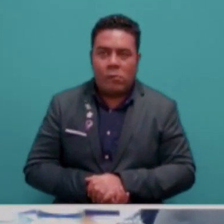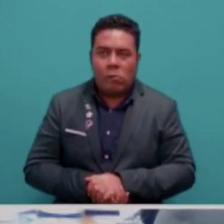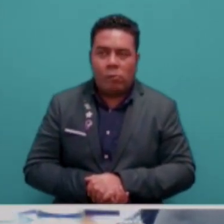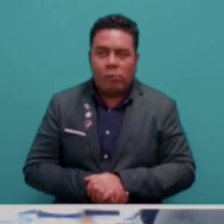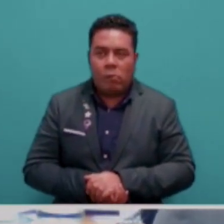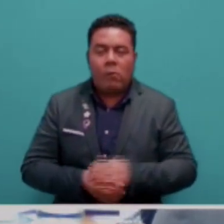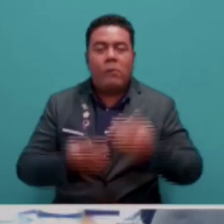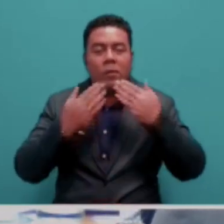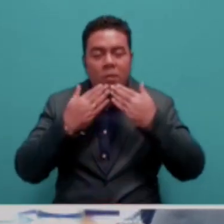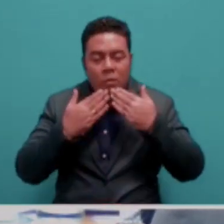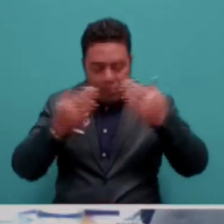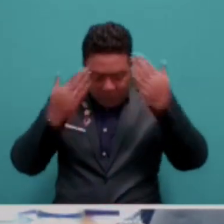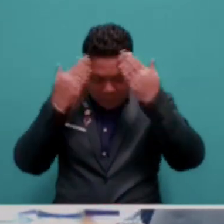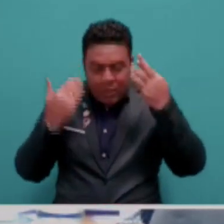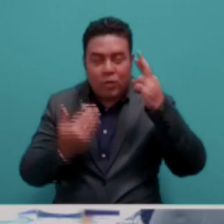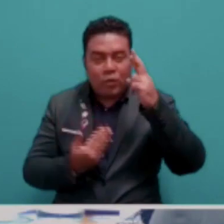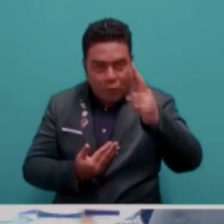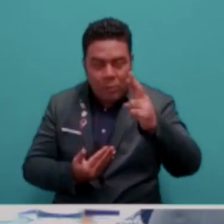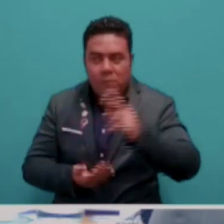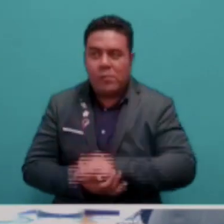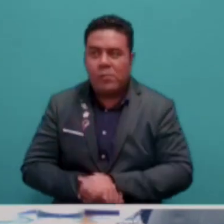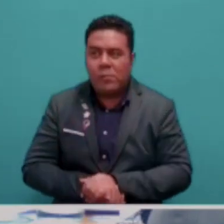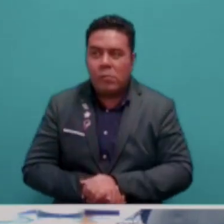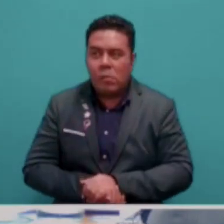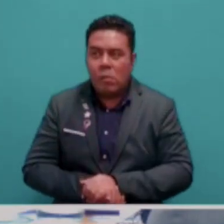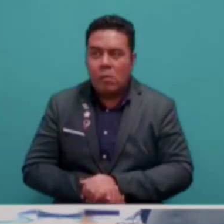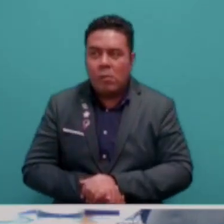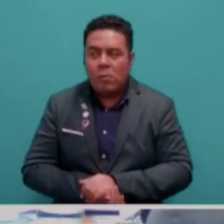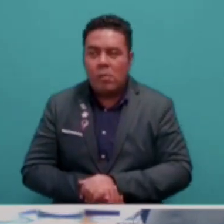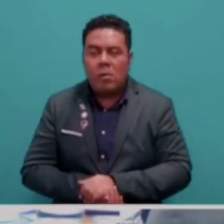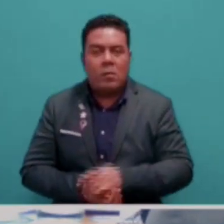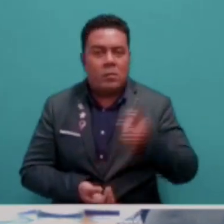Thank you, Mr. Speaker, sir. Logic.